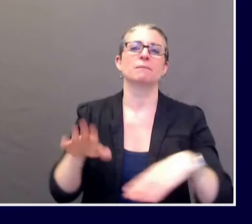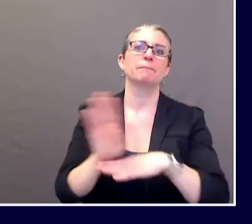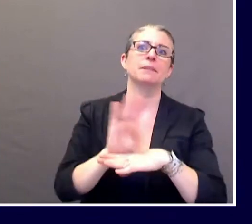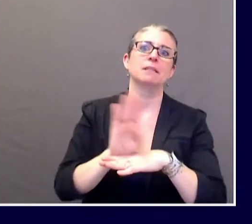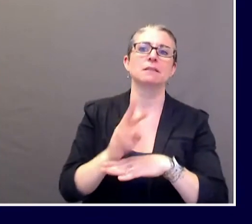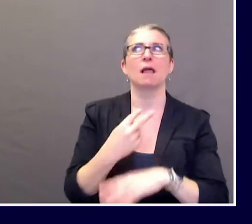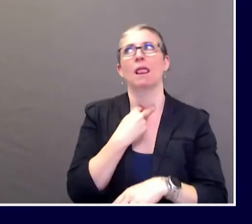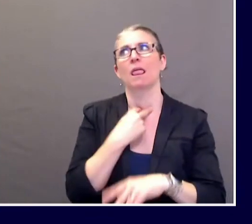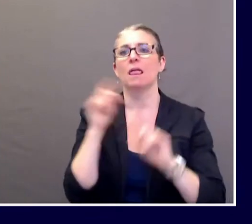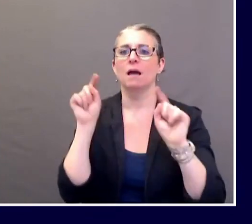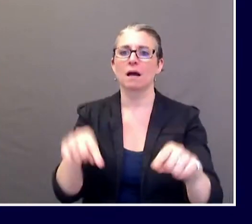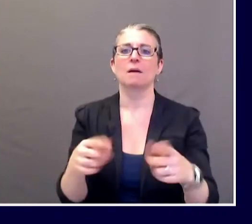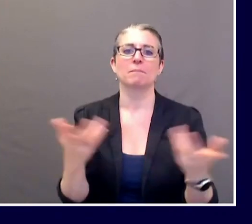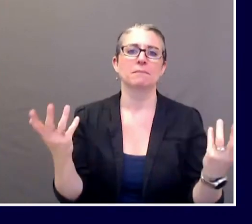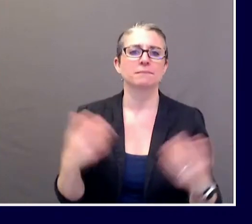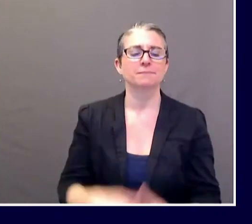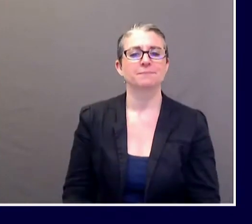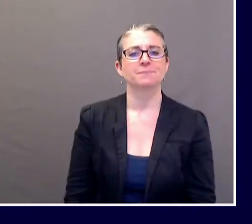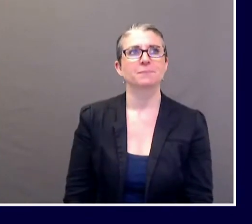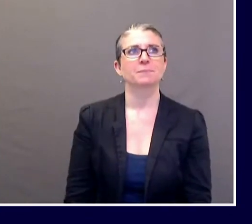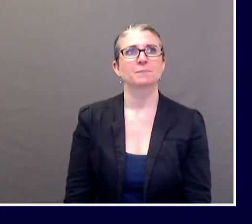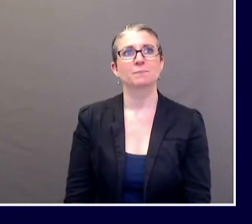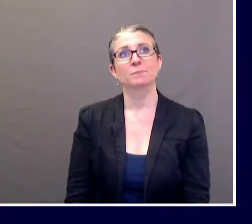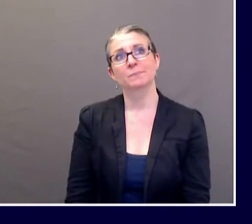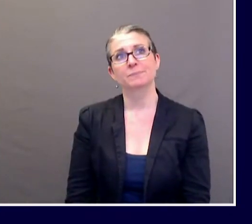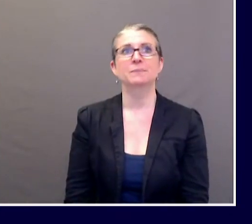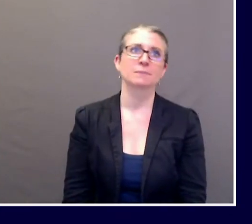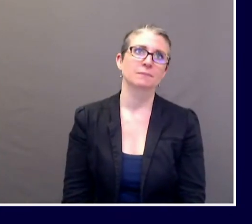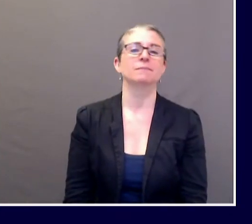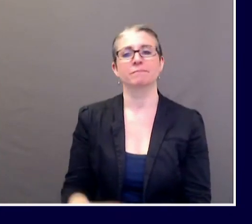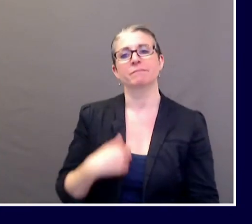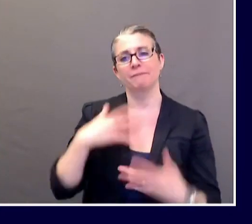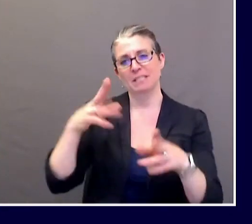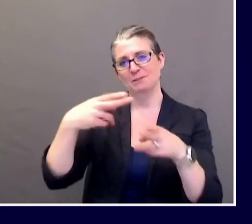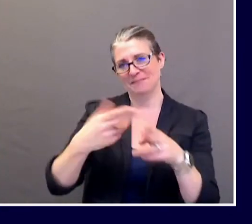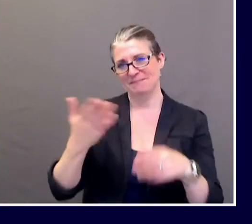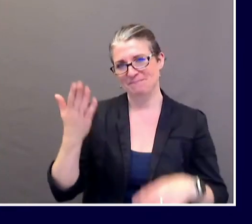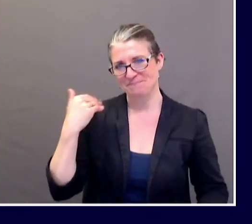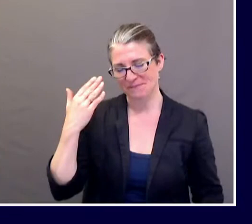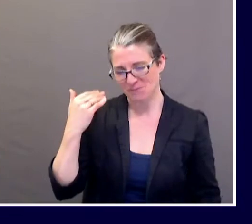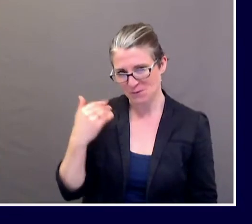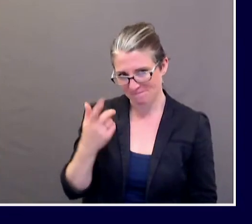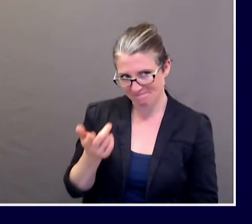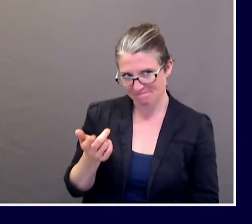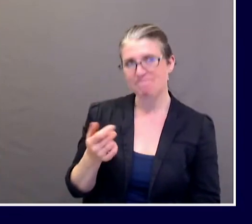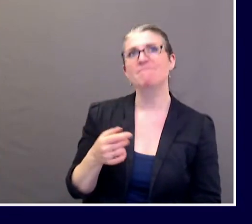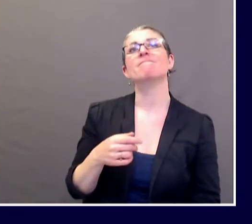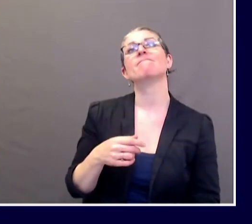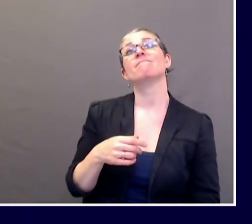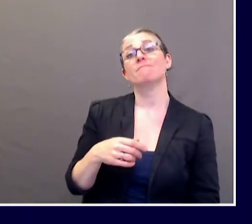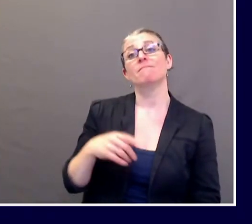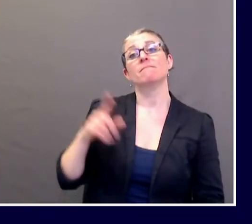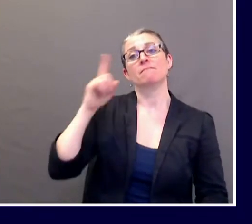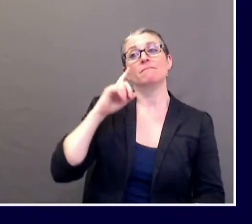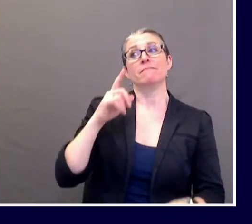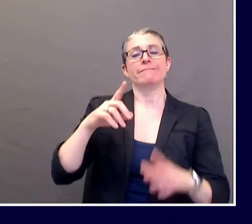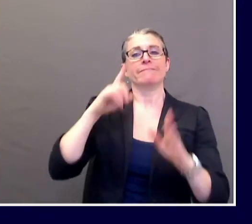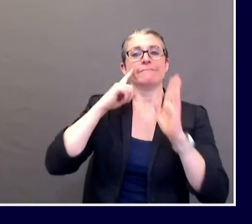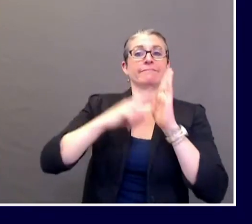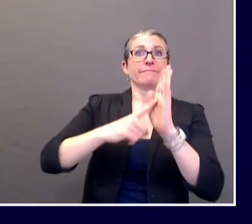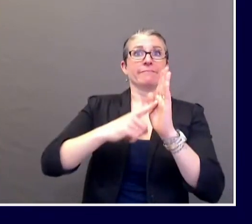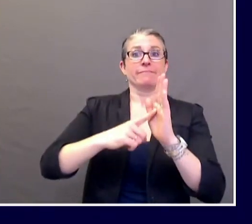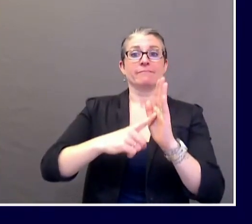about vaccines, there are different folks that they come to the vaccination discussion with different notions. One